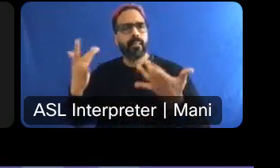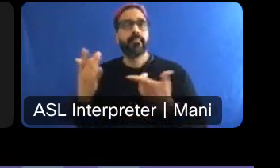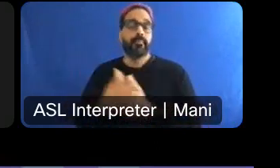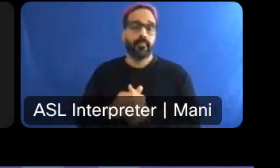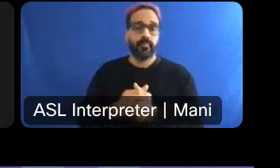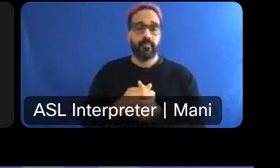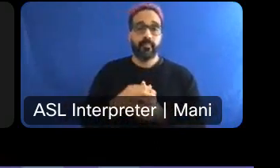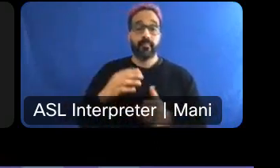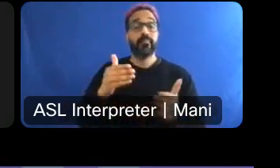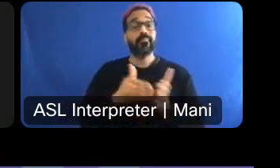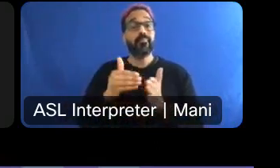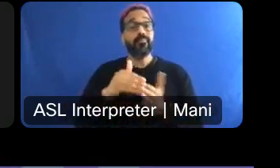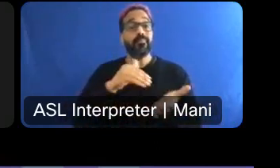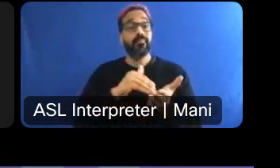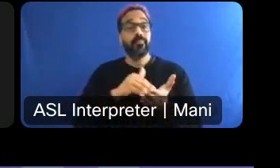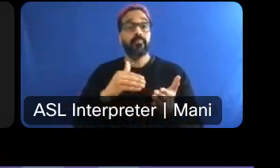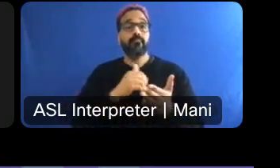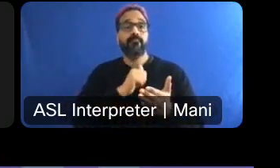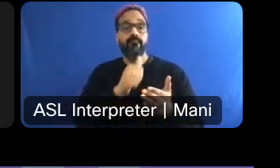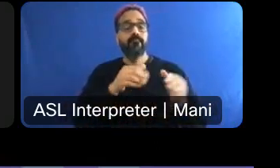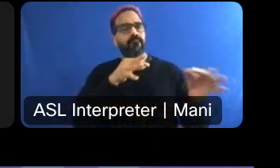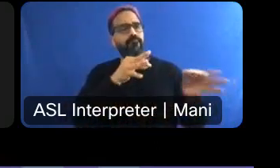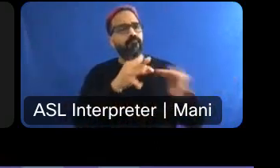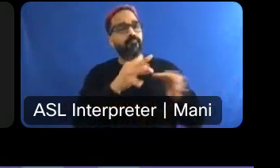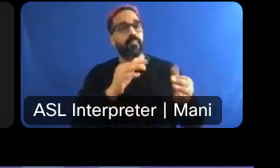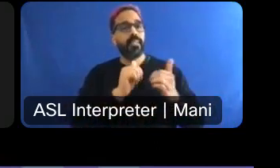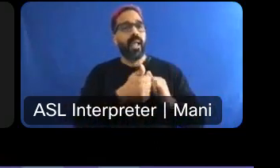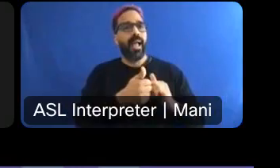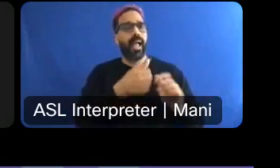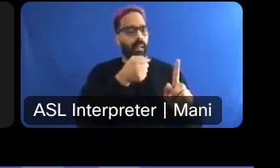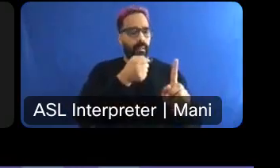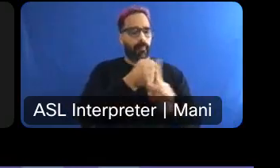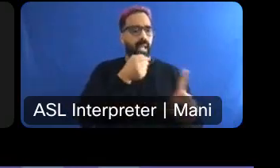is involved with partner-inflicted brain injury.